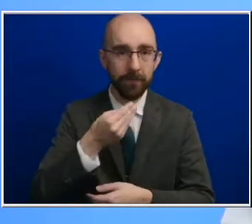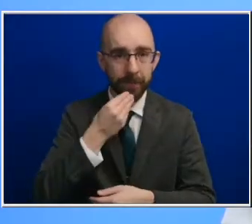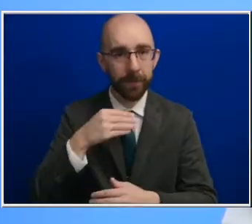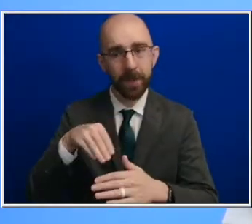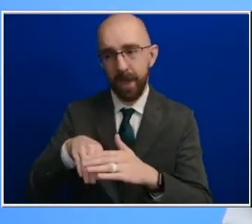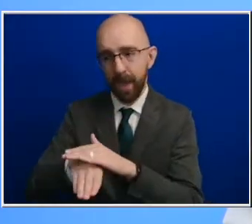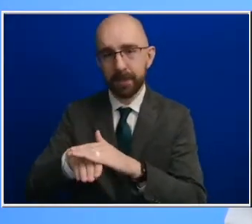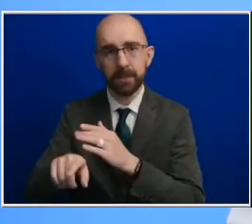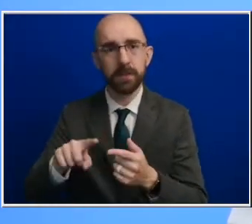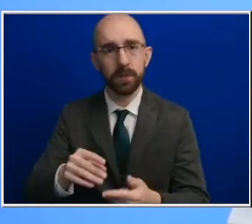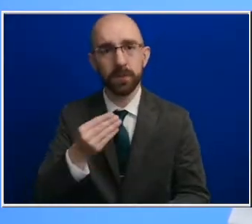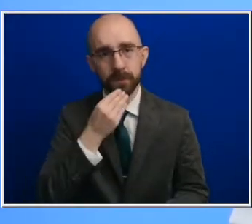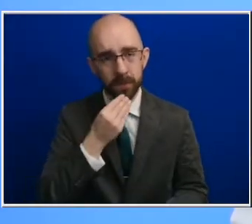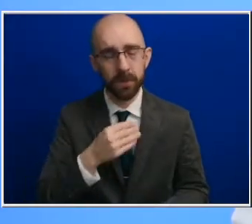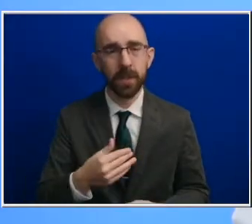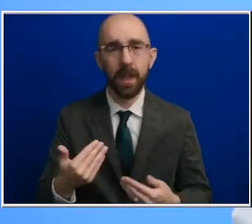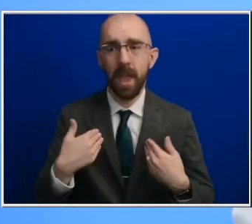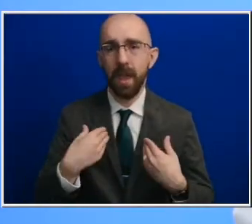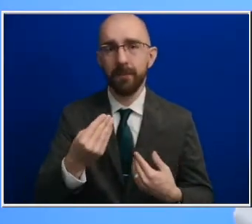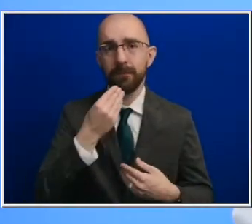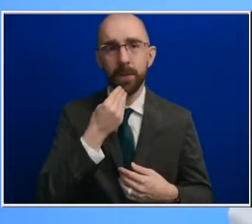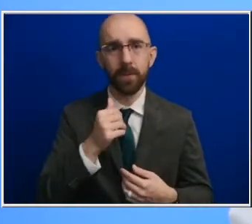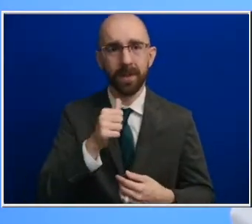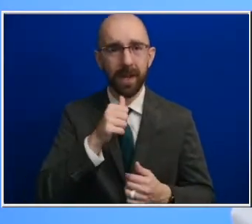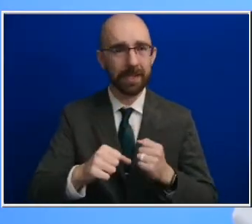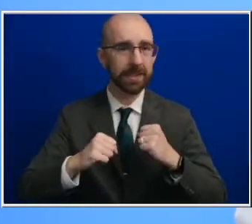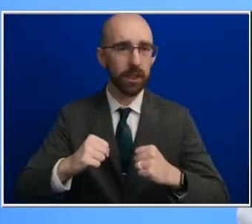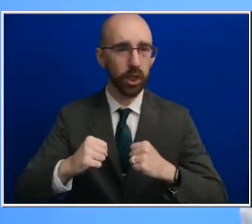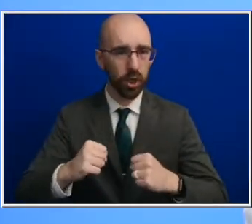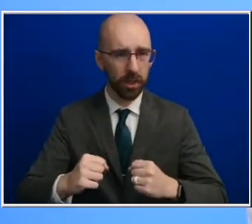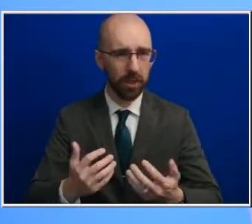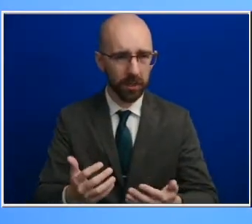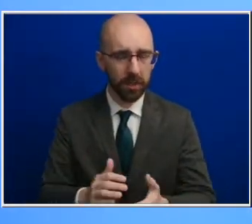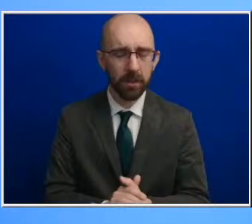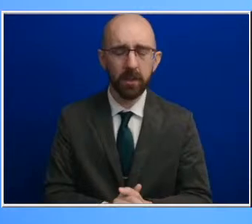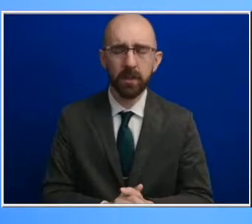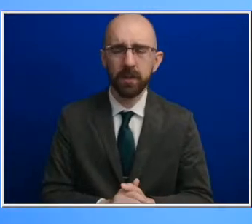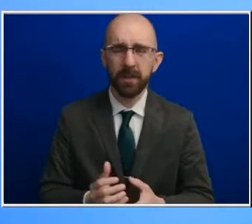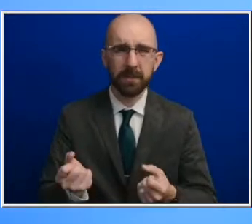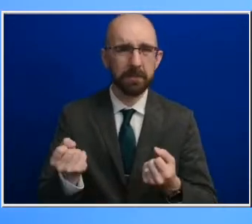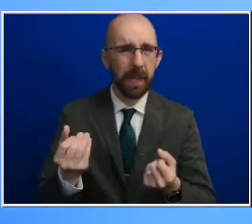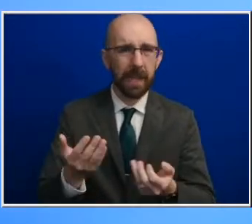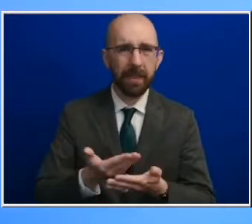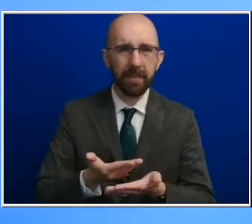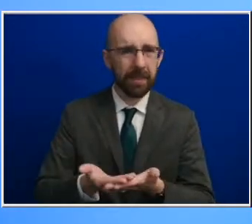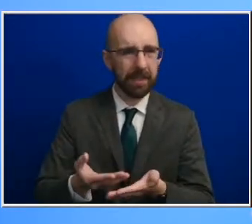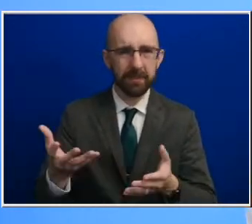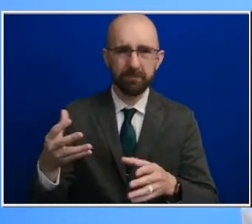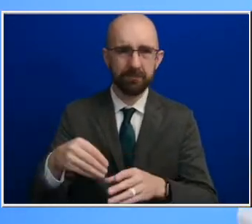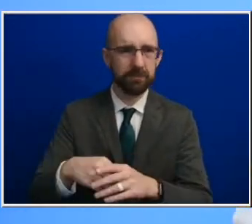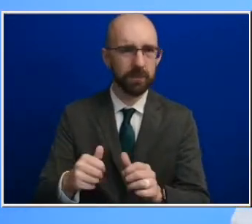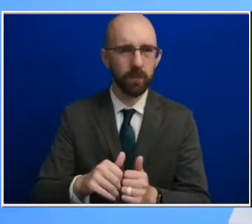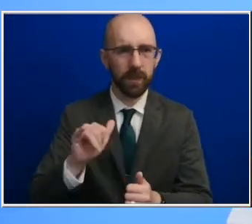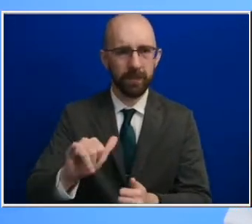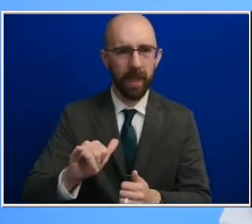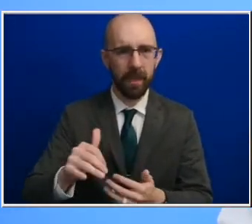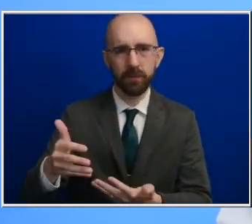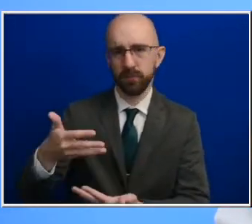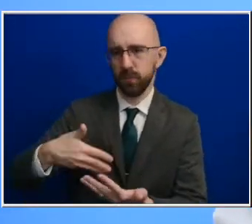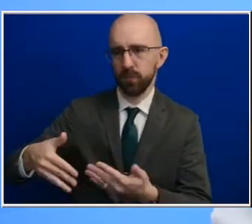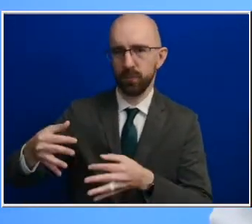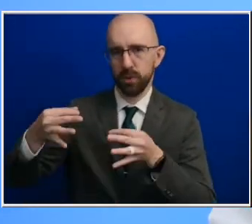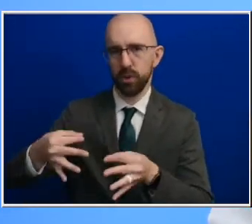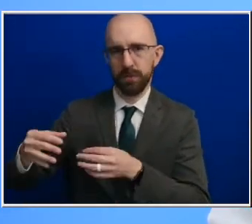food, having food insecurity. And there's so many factors at play there with social determinants of health,